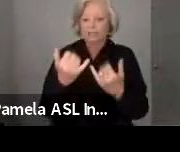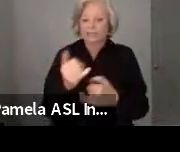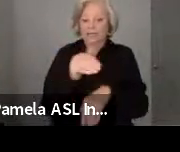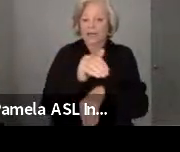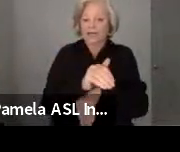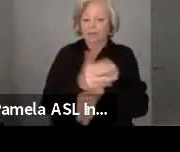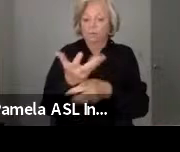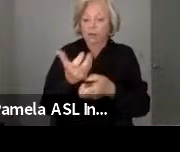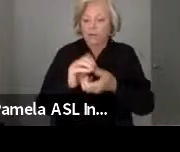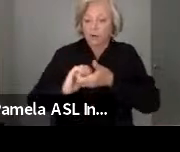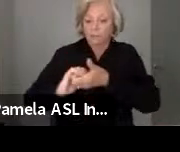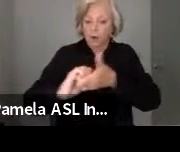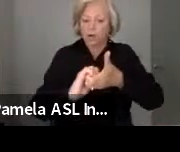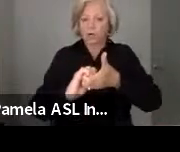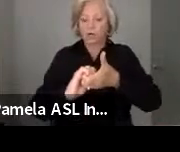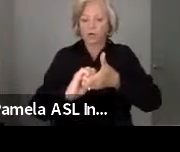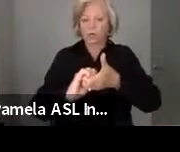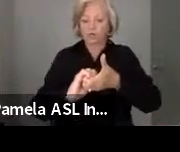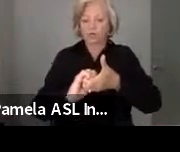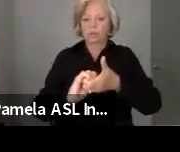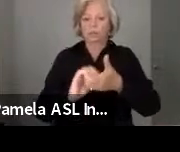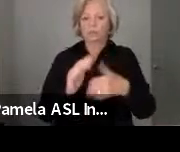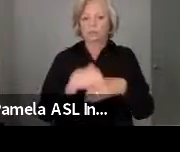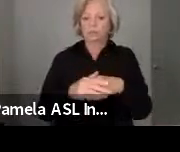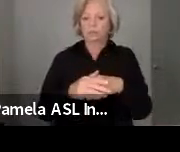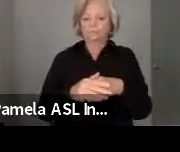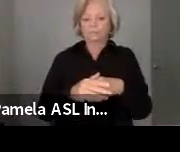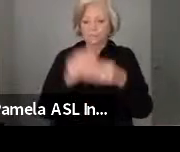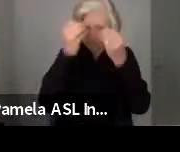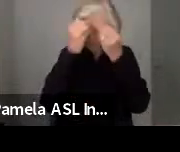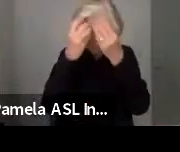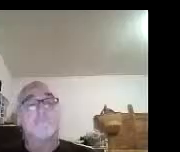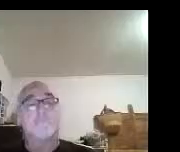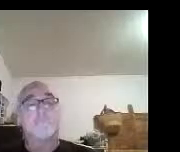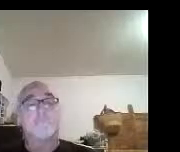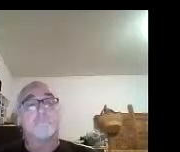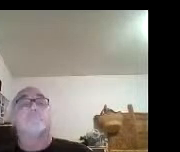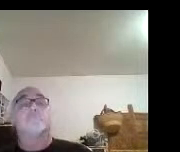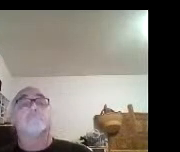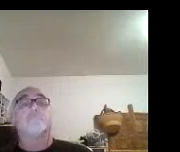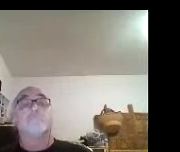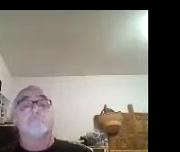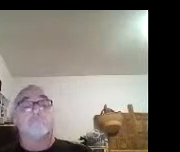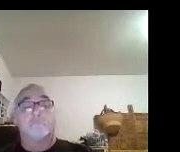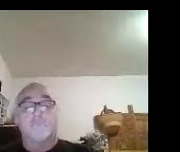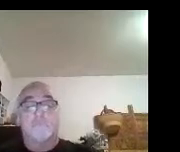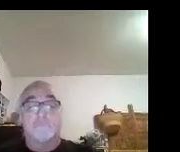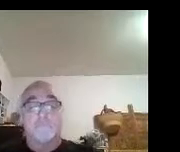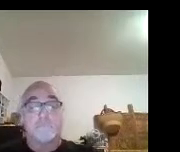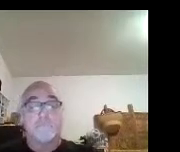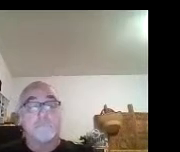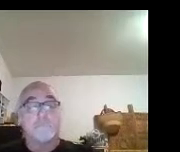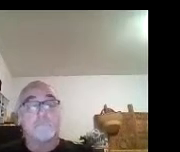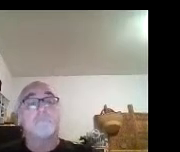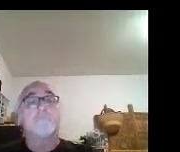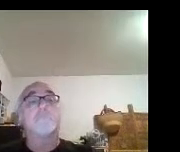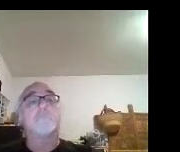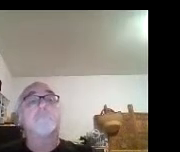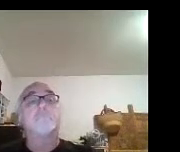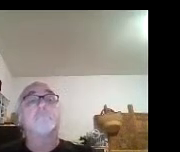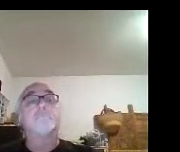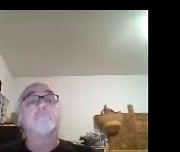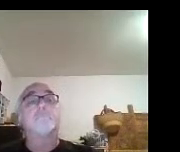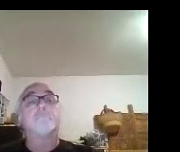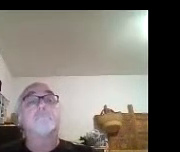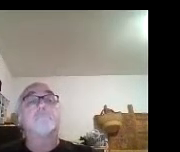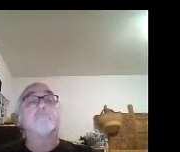updates in a few moments, starting with Dr. Misha Burns and Umoja Youth Mobilizers.